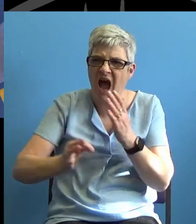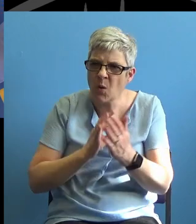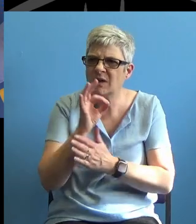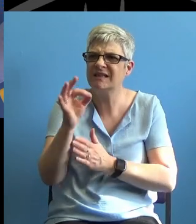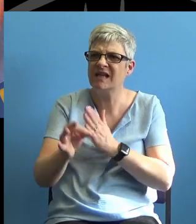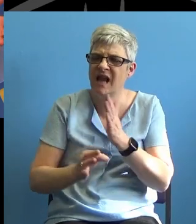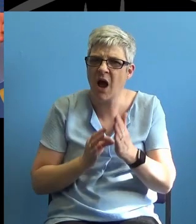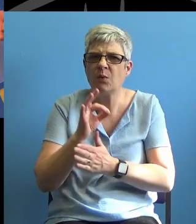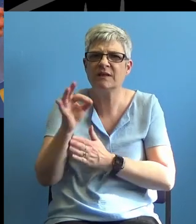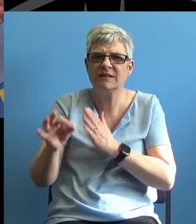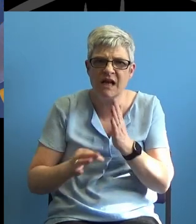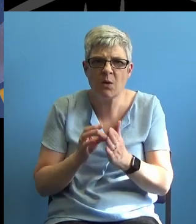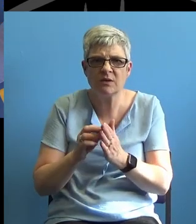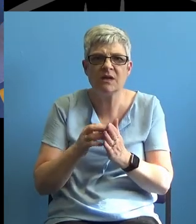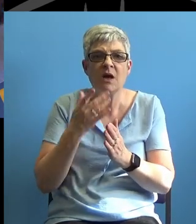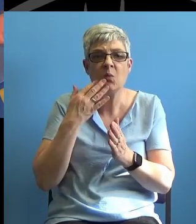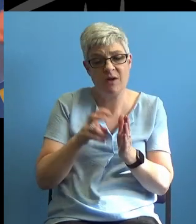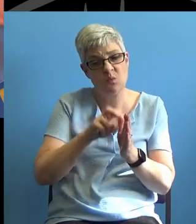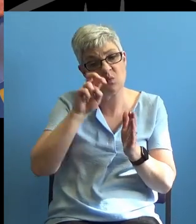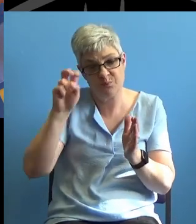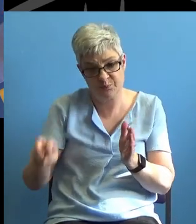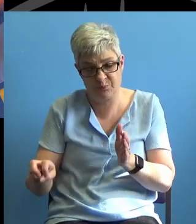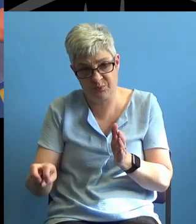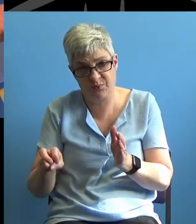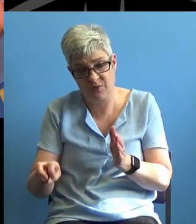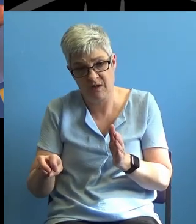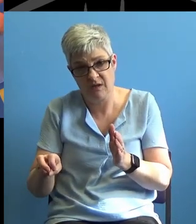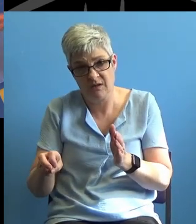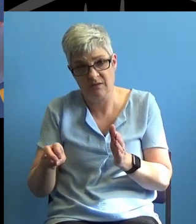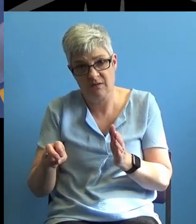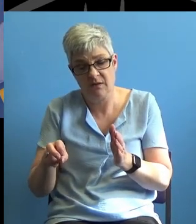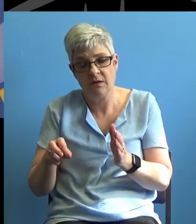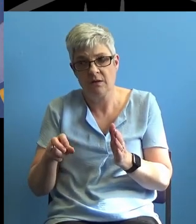hours on the plane, and when you get off at the other